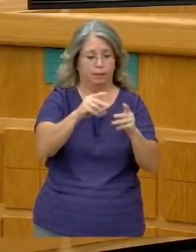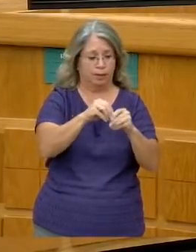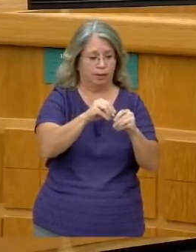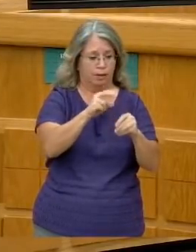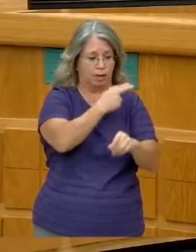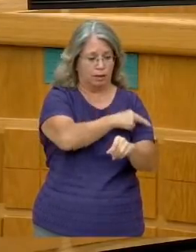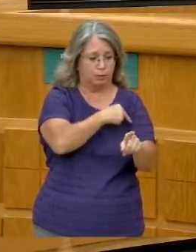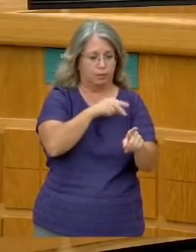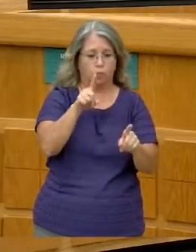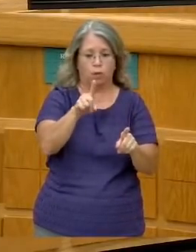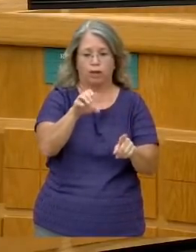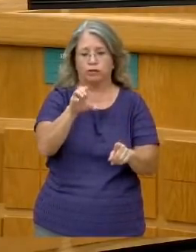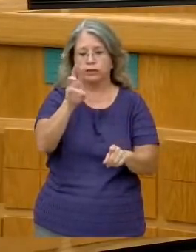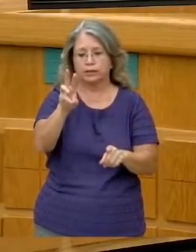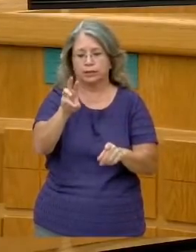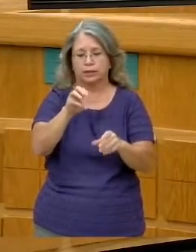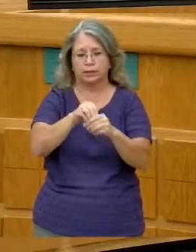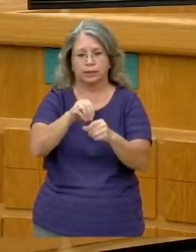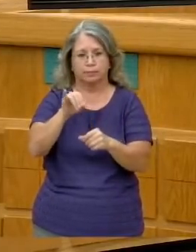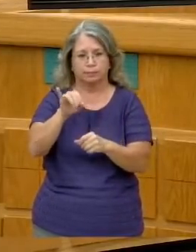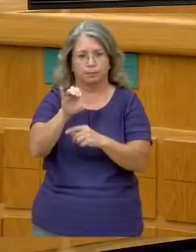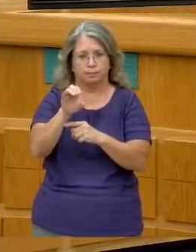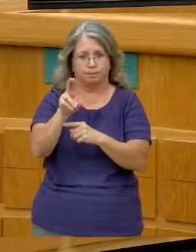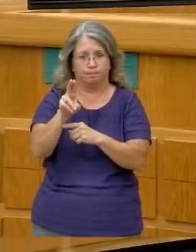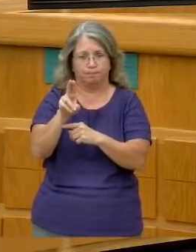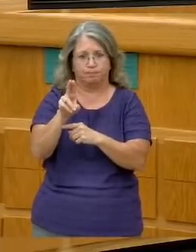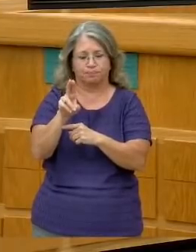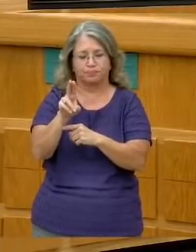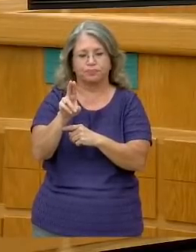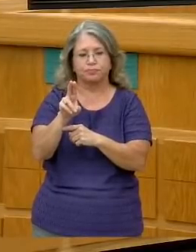in worse shape and they're recovering in ICU.